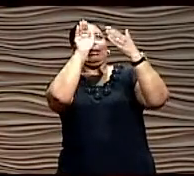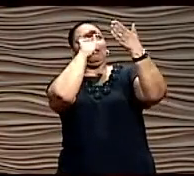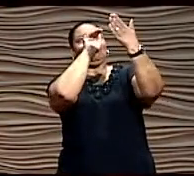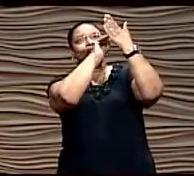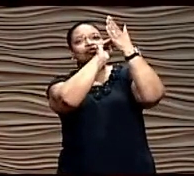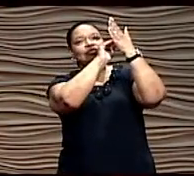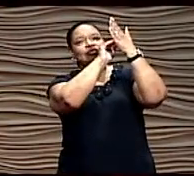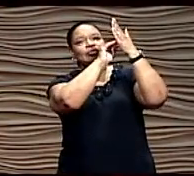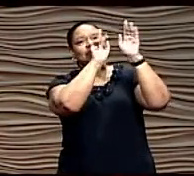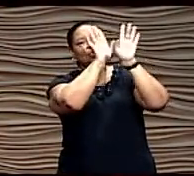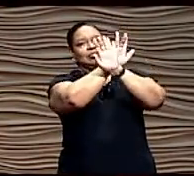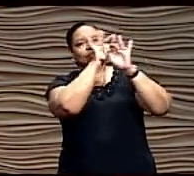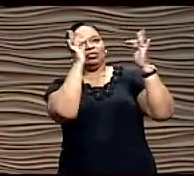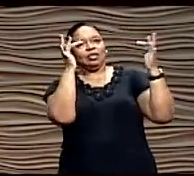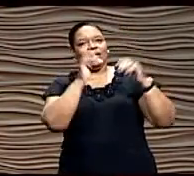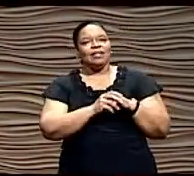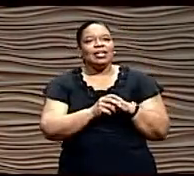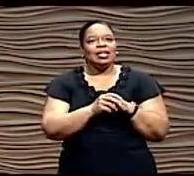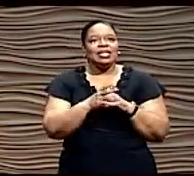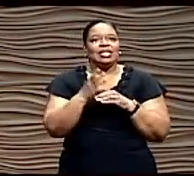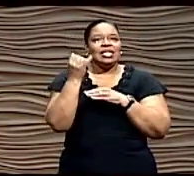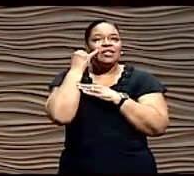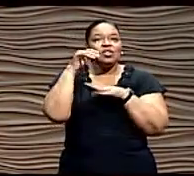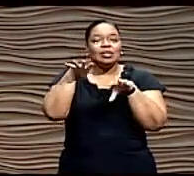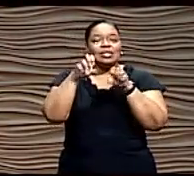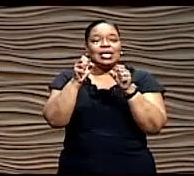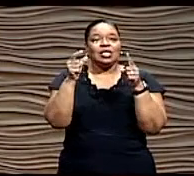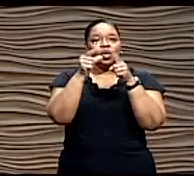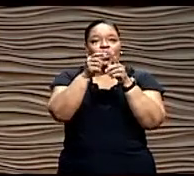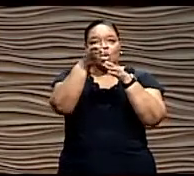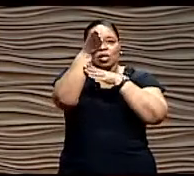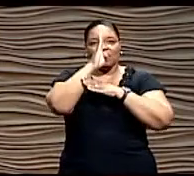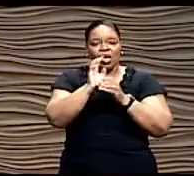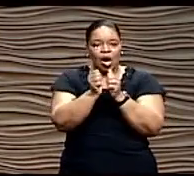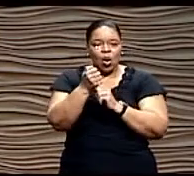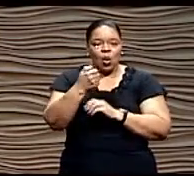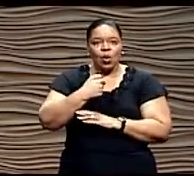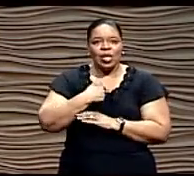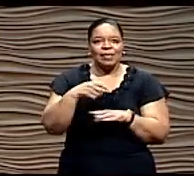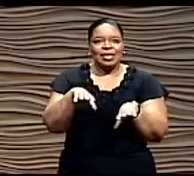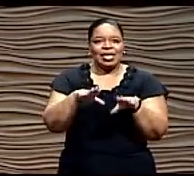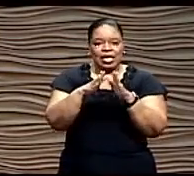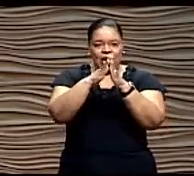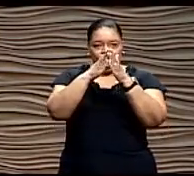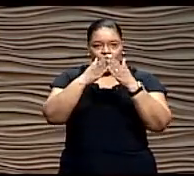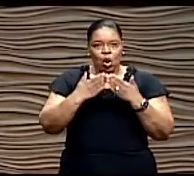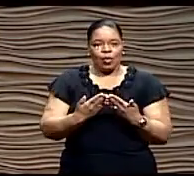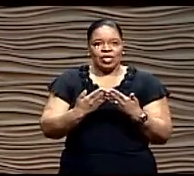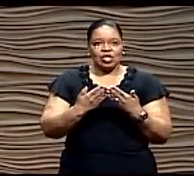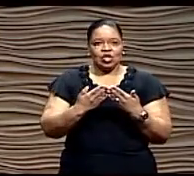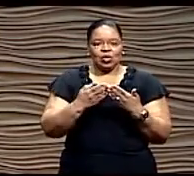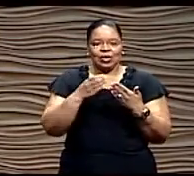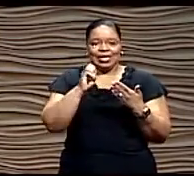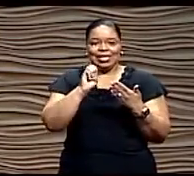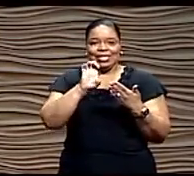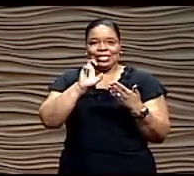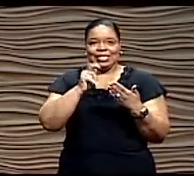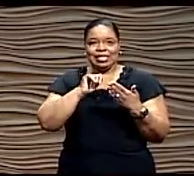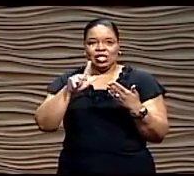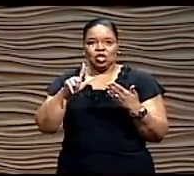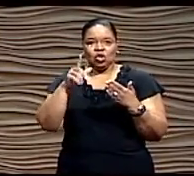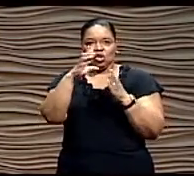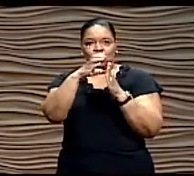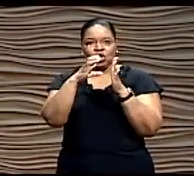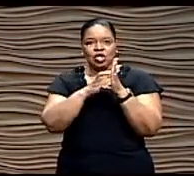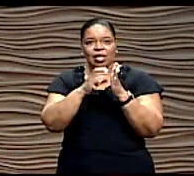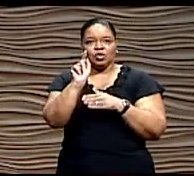air. If you would take the word of God with me and open it to Ezekiel chapter 1,